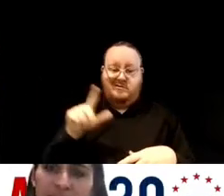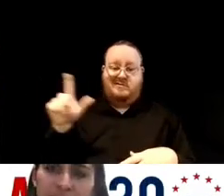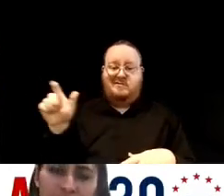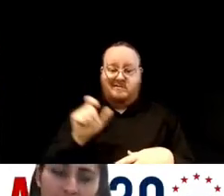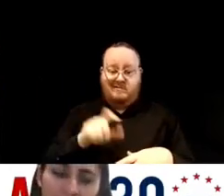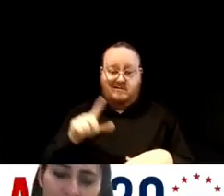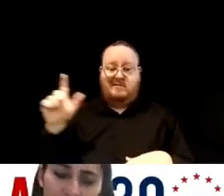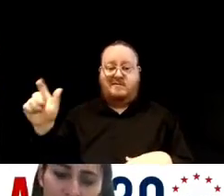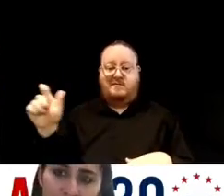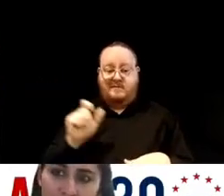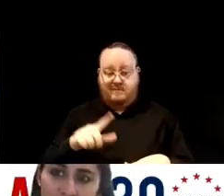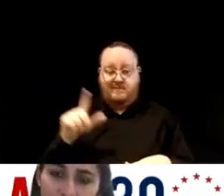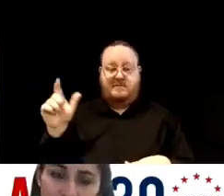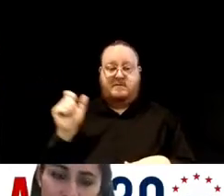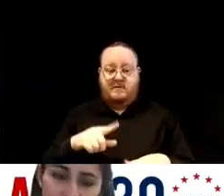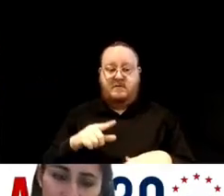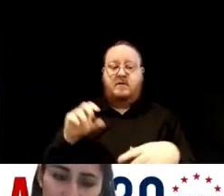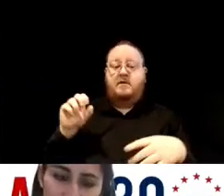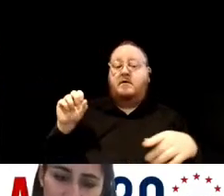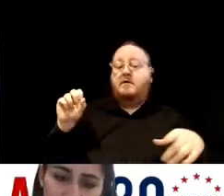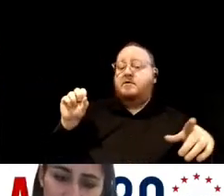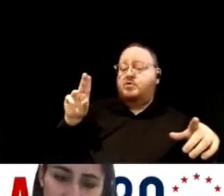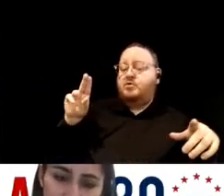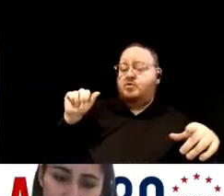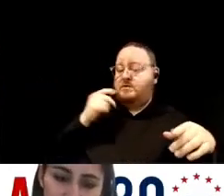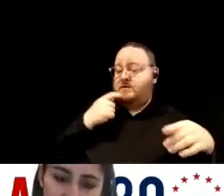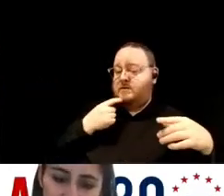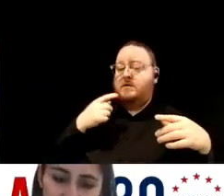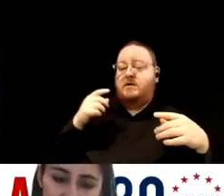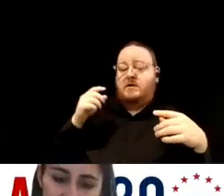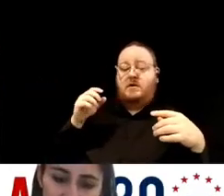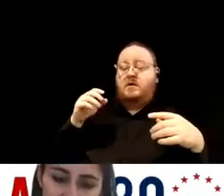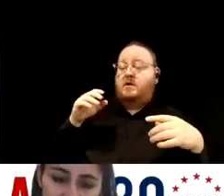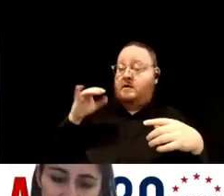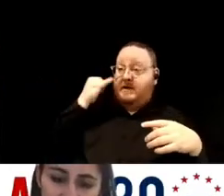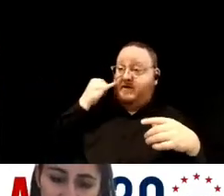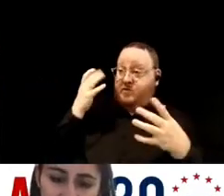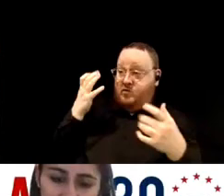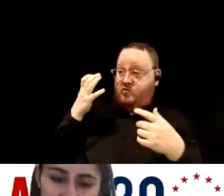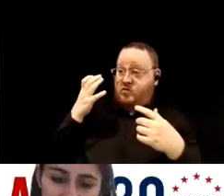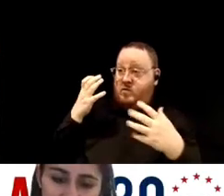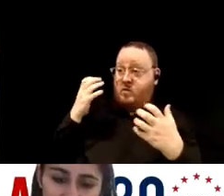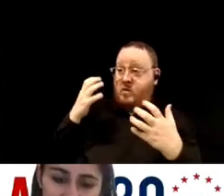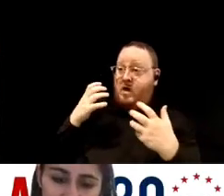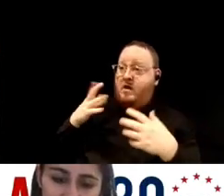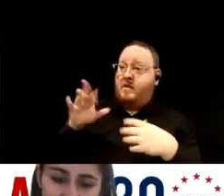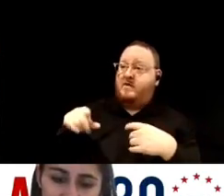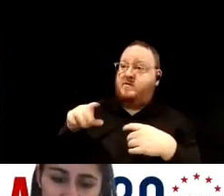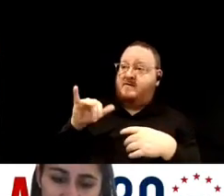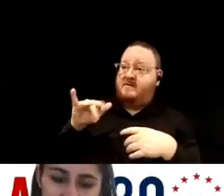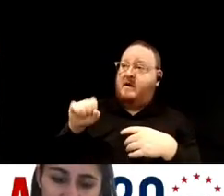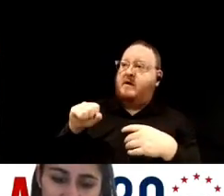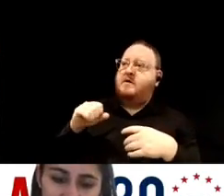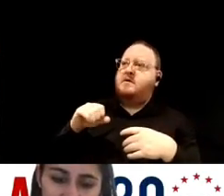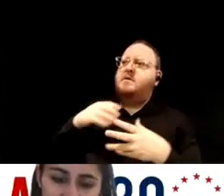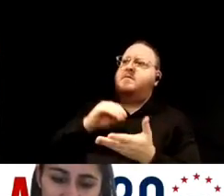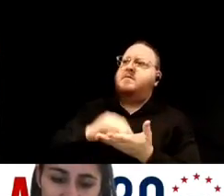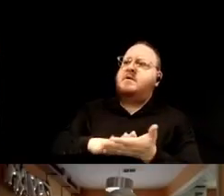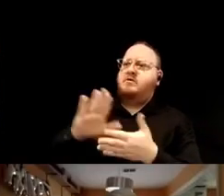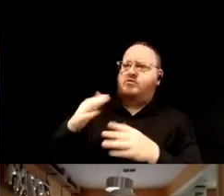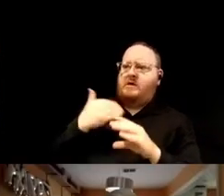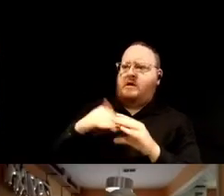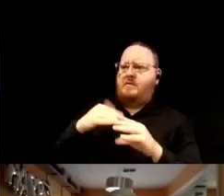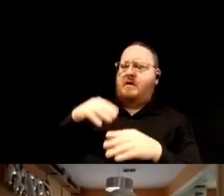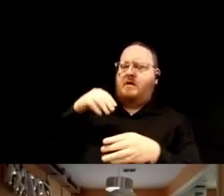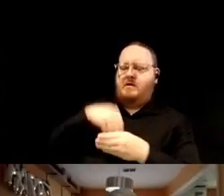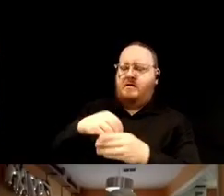of those files to you? Just put your email address in the chat. Great idea. Thank you. Yeah. I am going to share